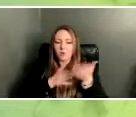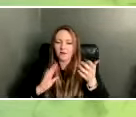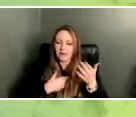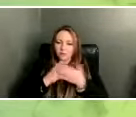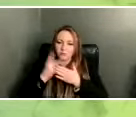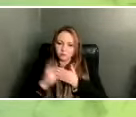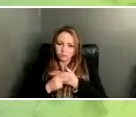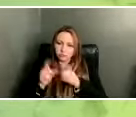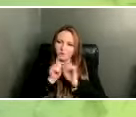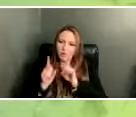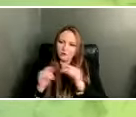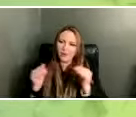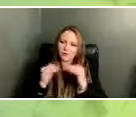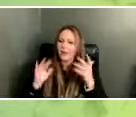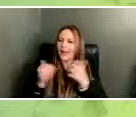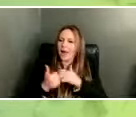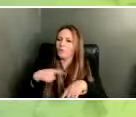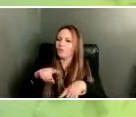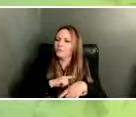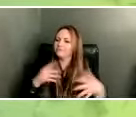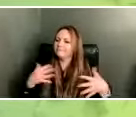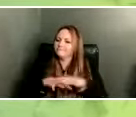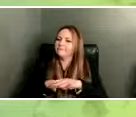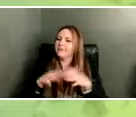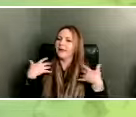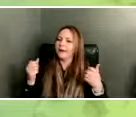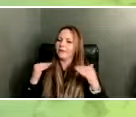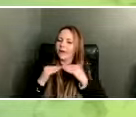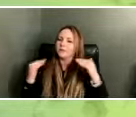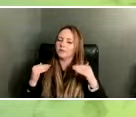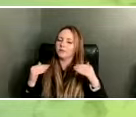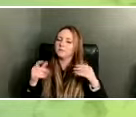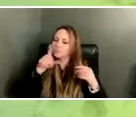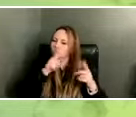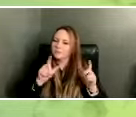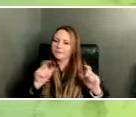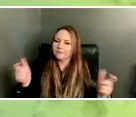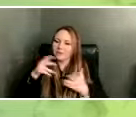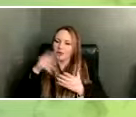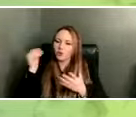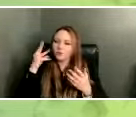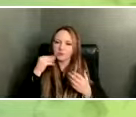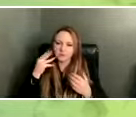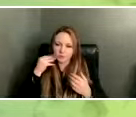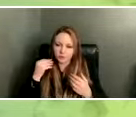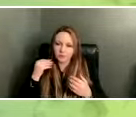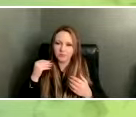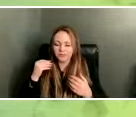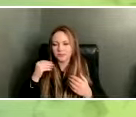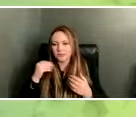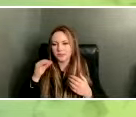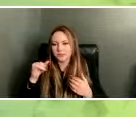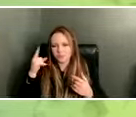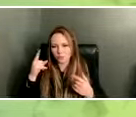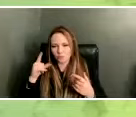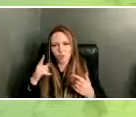health equity, how we integrate health equity. And so it's been a very big learning experience. And that's been, I think, one